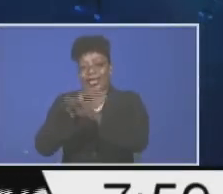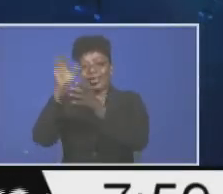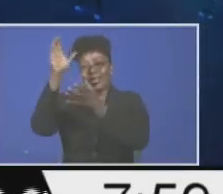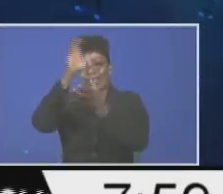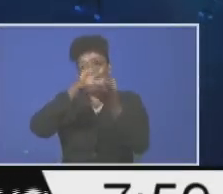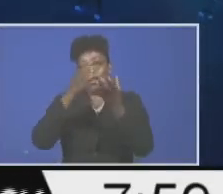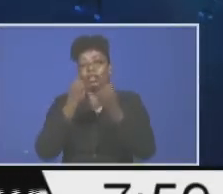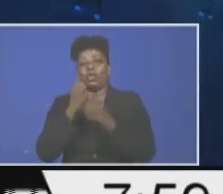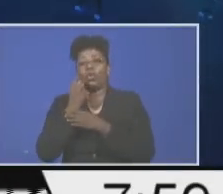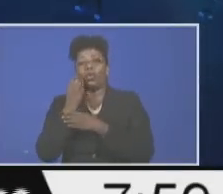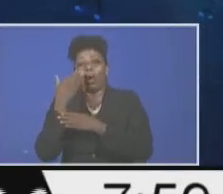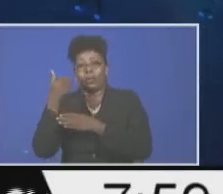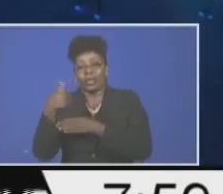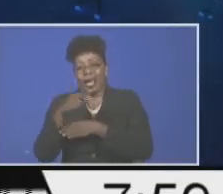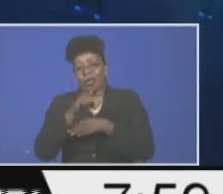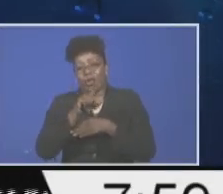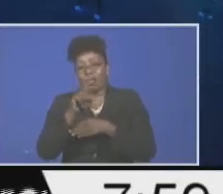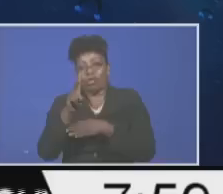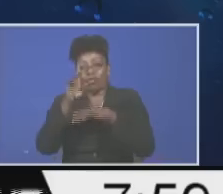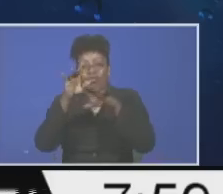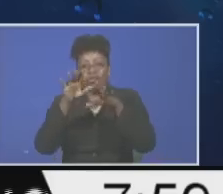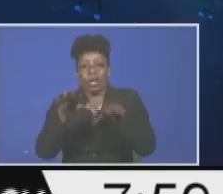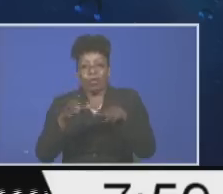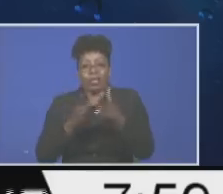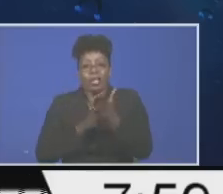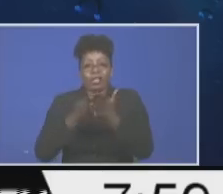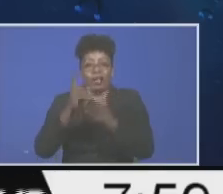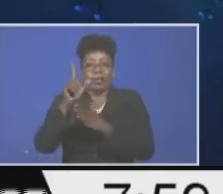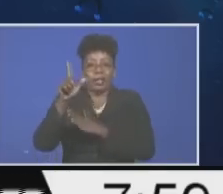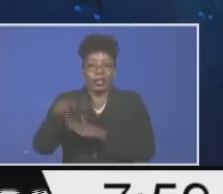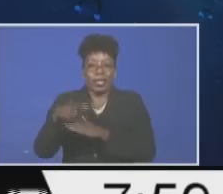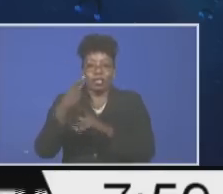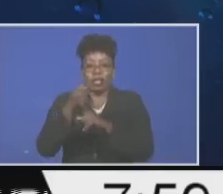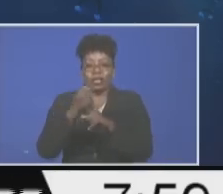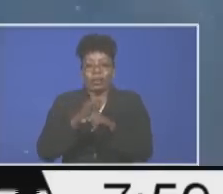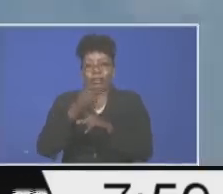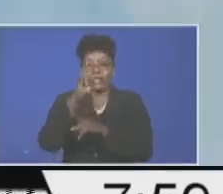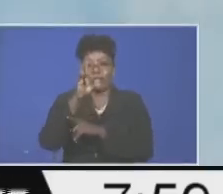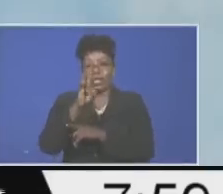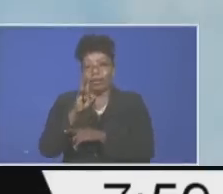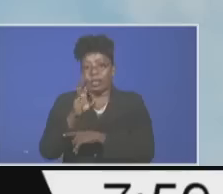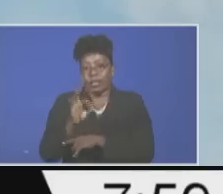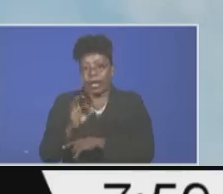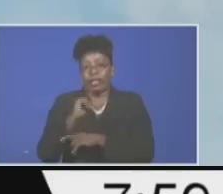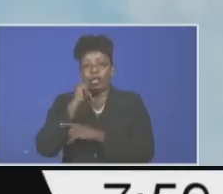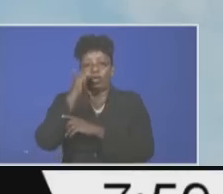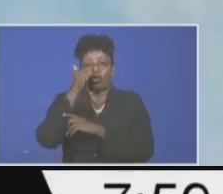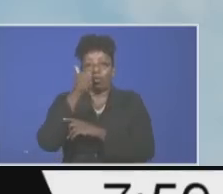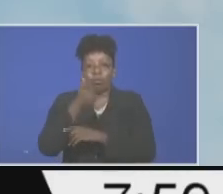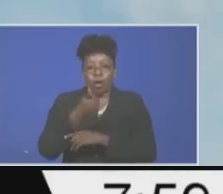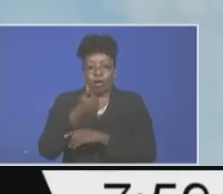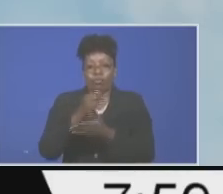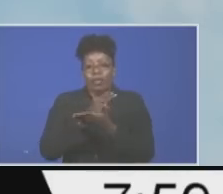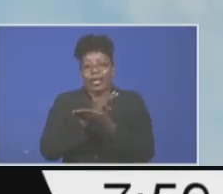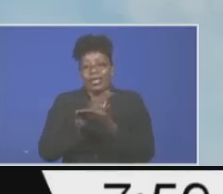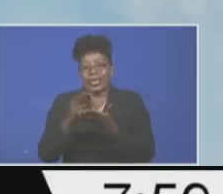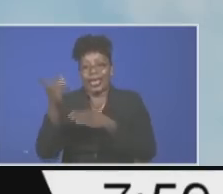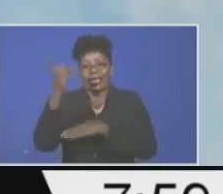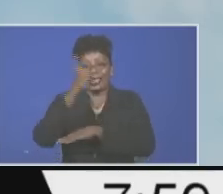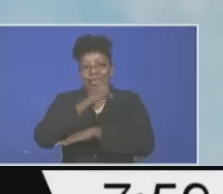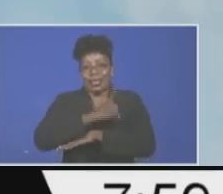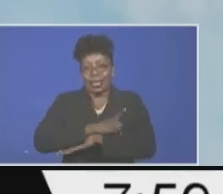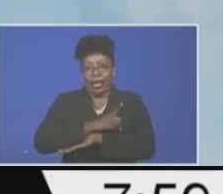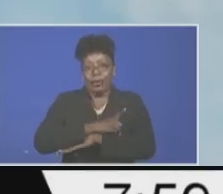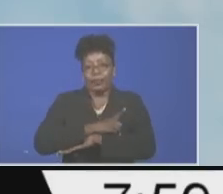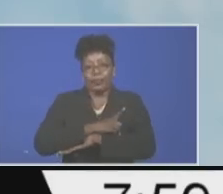bit on the warm side, 1 or 2 brief showers developing late, low temperatures 79 degrees, and tomorrow, look at another pretty nice day, but there would